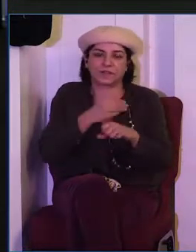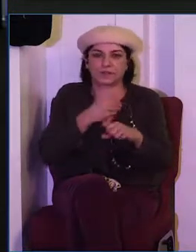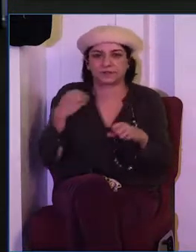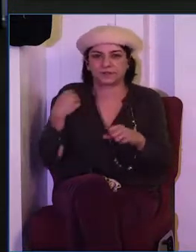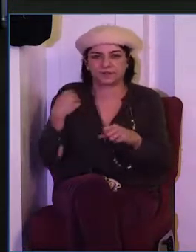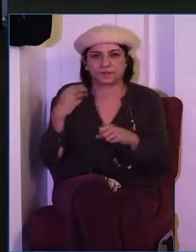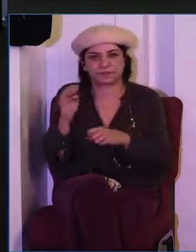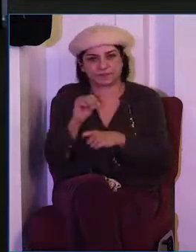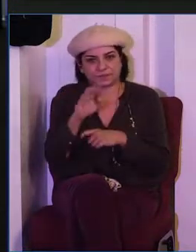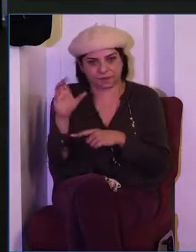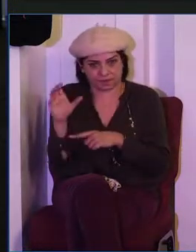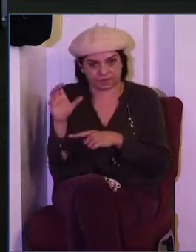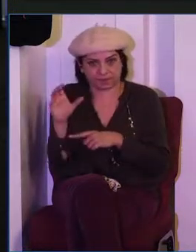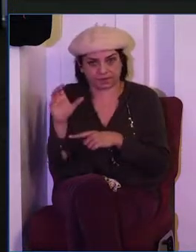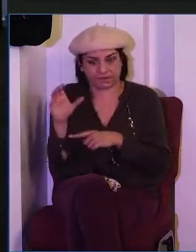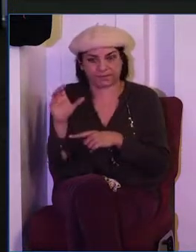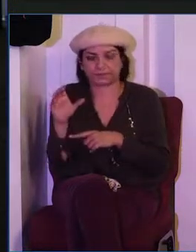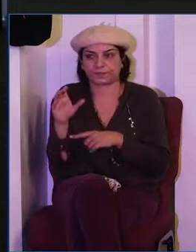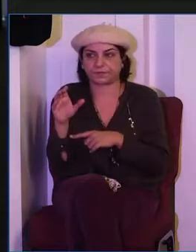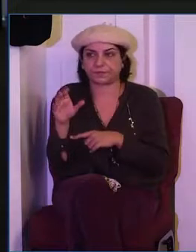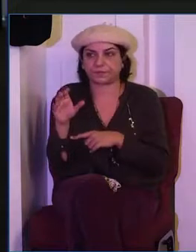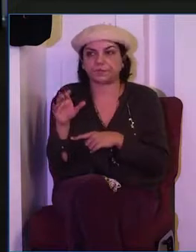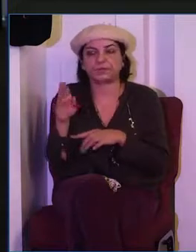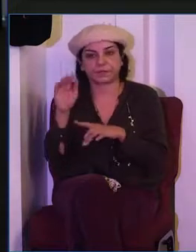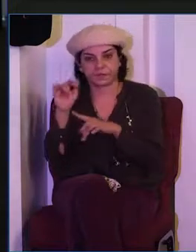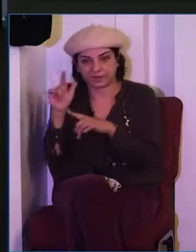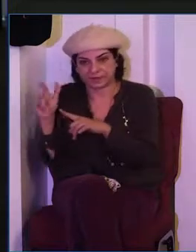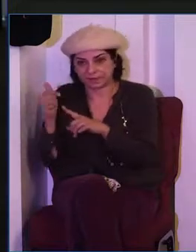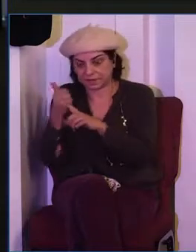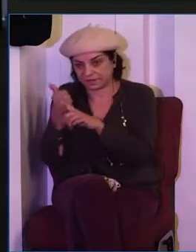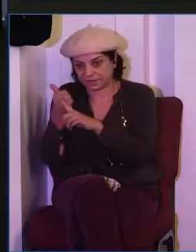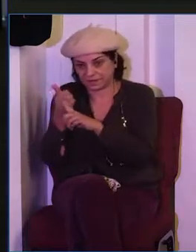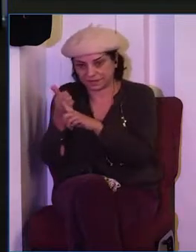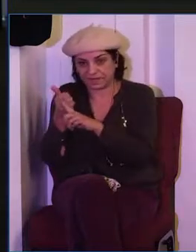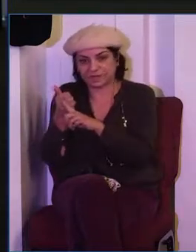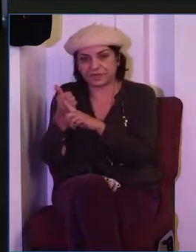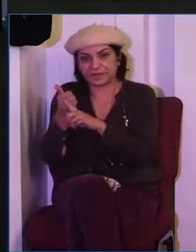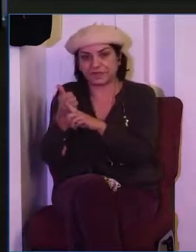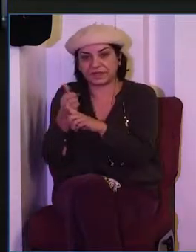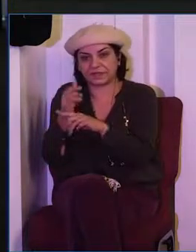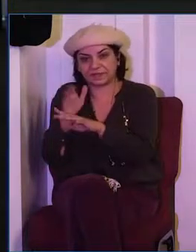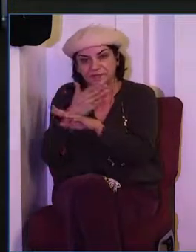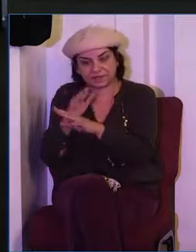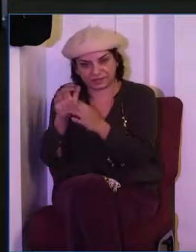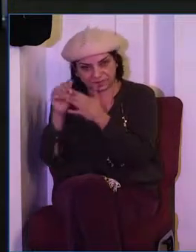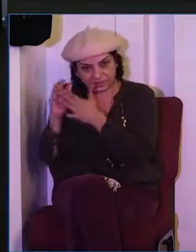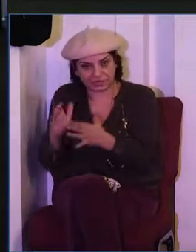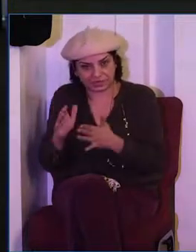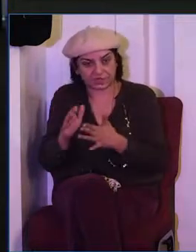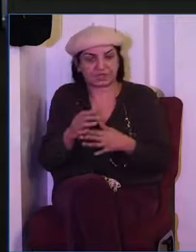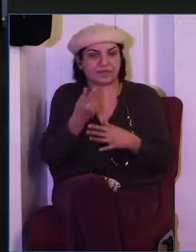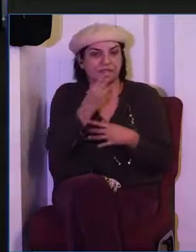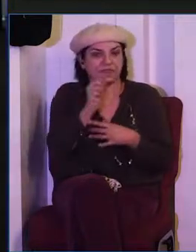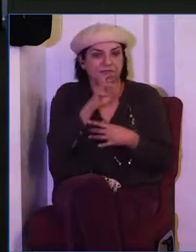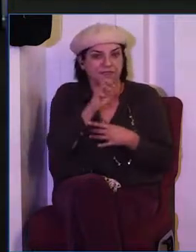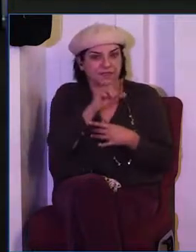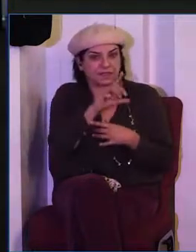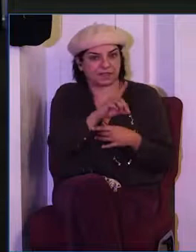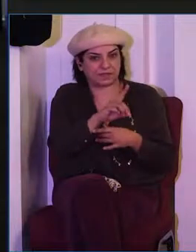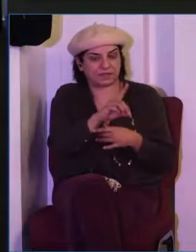they, in fact, Bill was a song leader, and Harold, an organist.